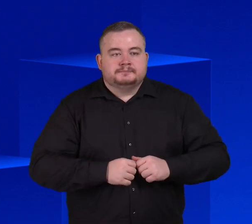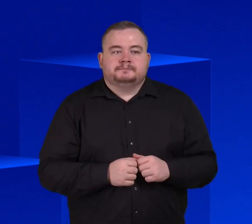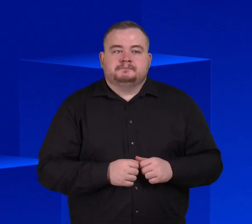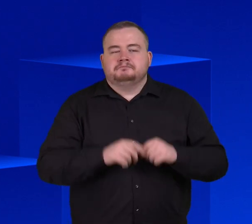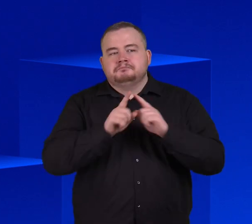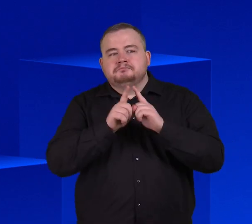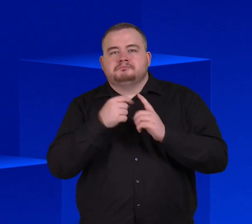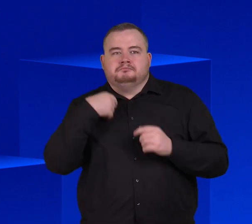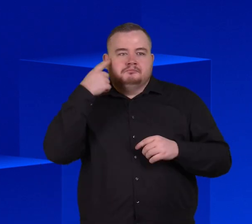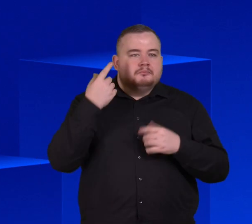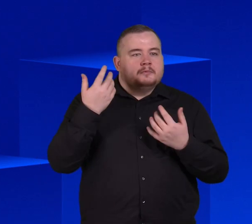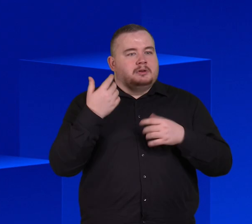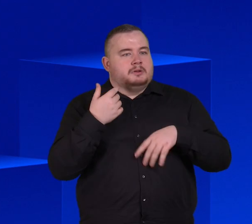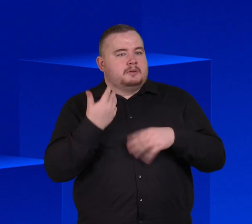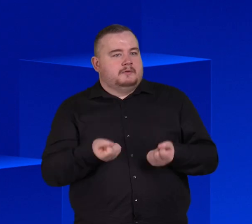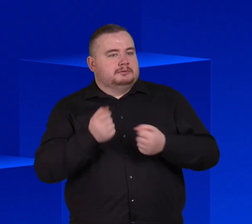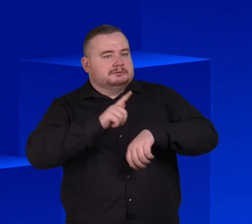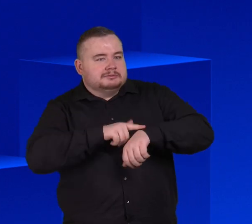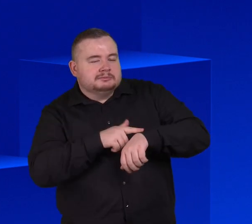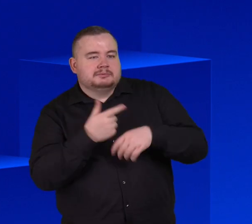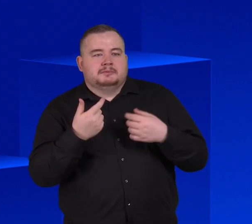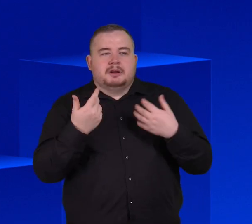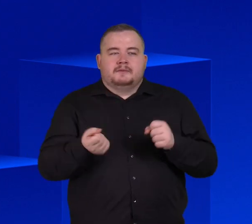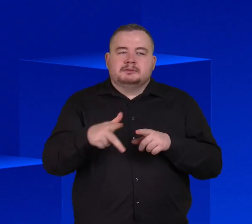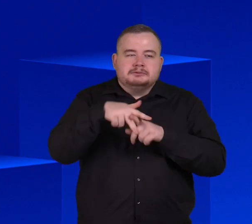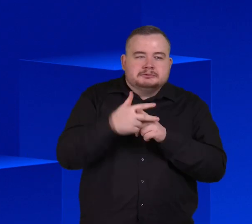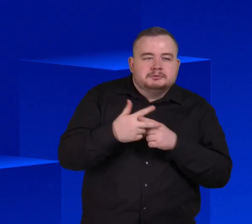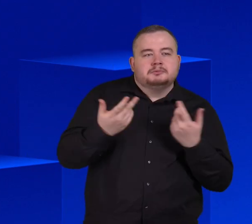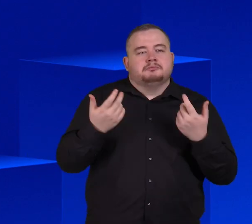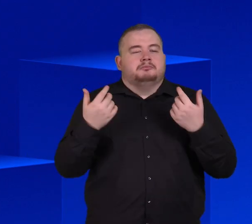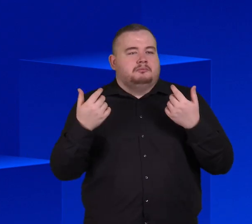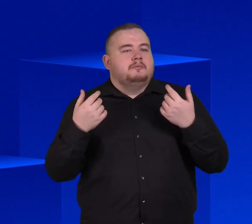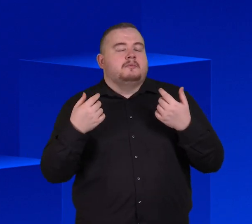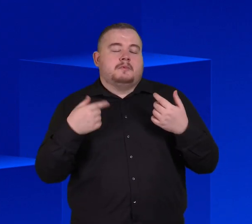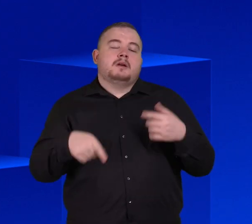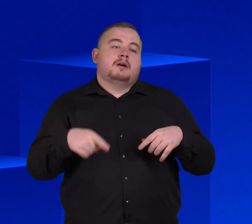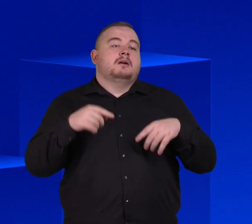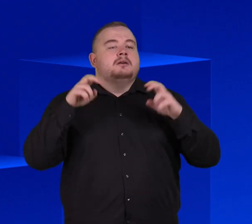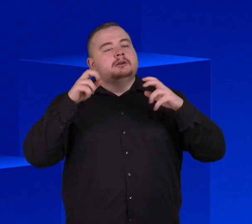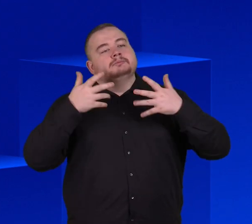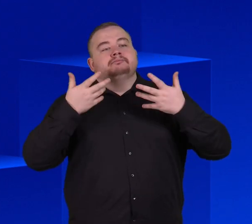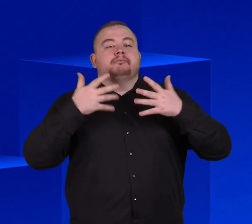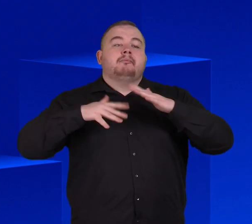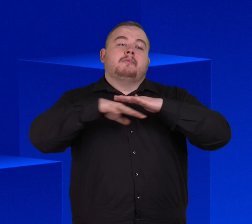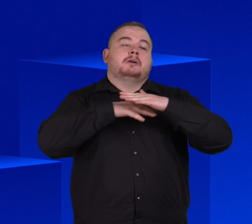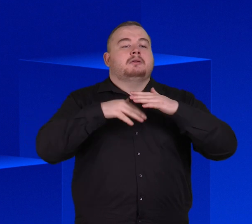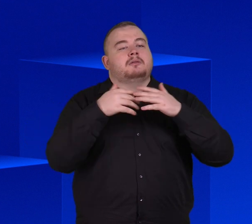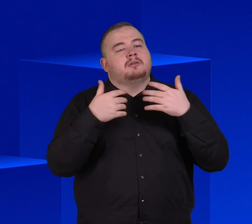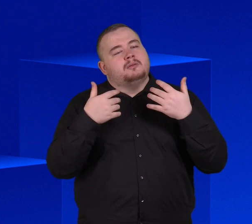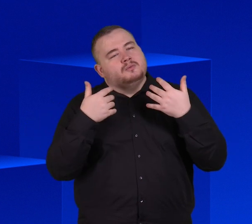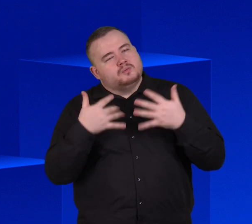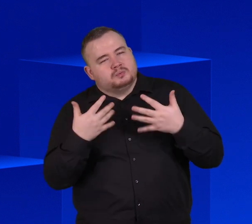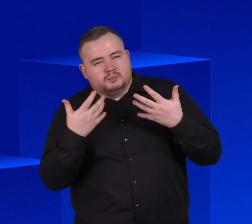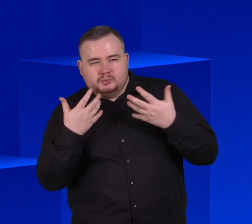for many complexes problems which is out of rural and urban instruments, this OTI instrument is also available.